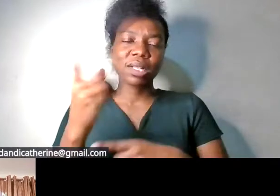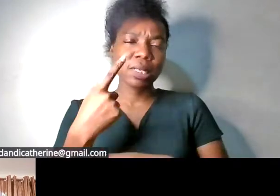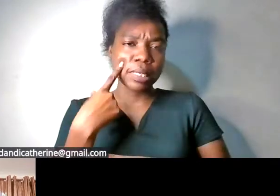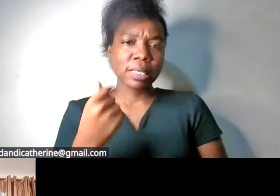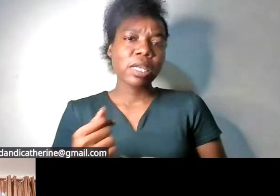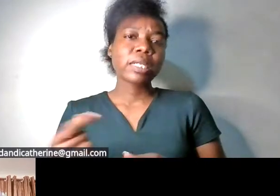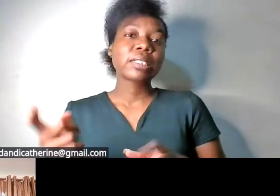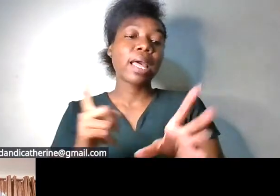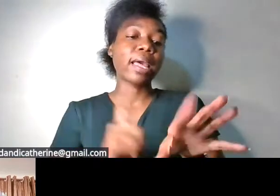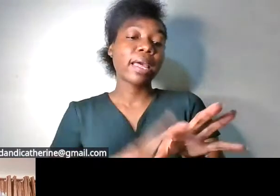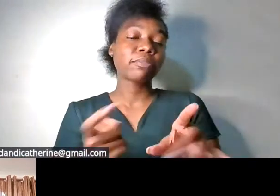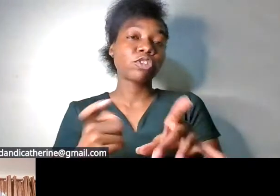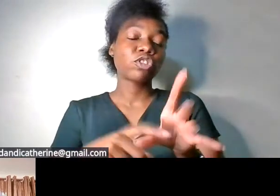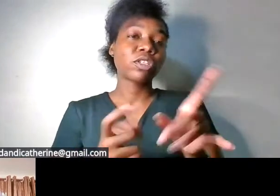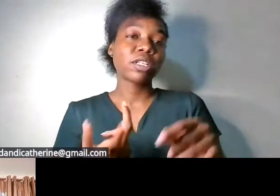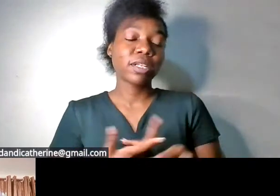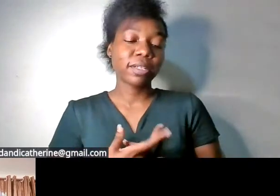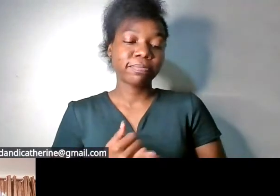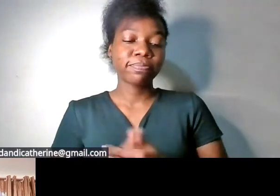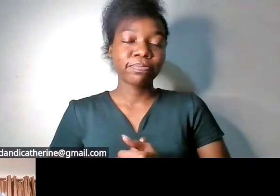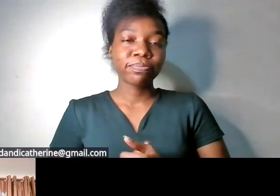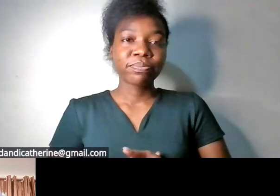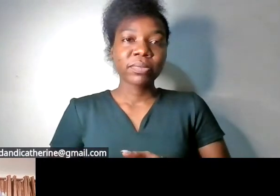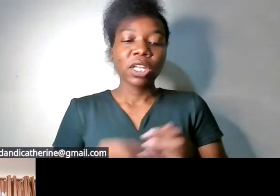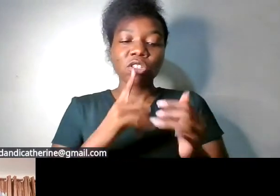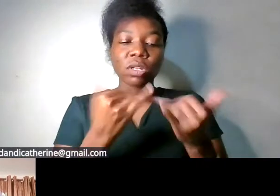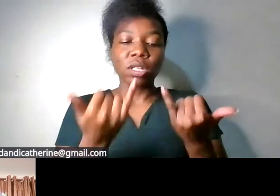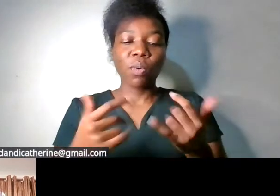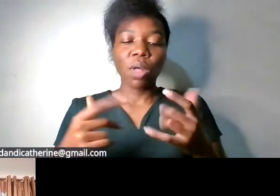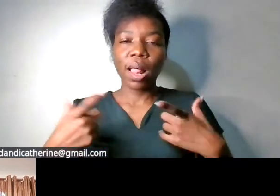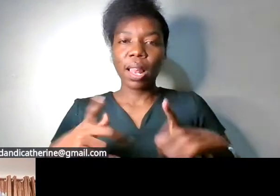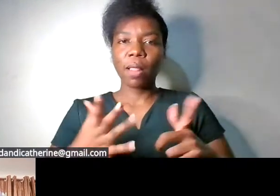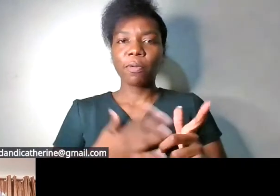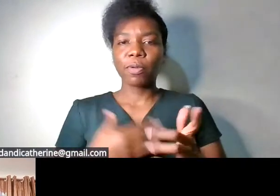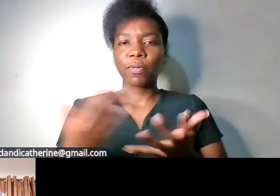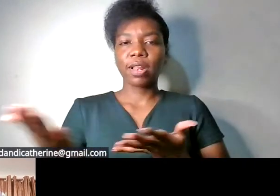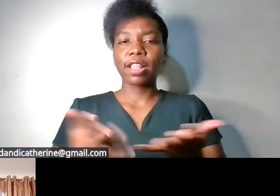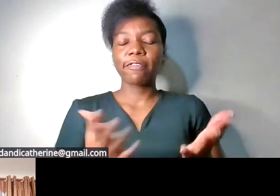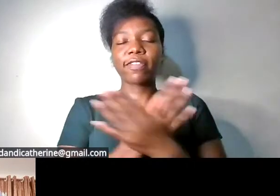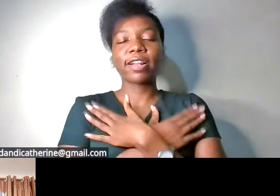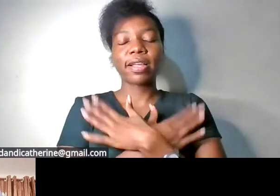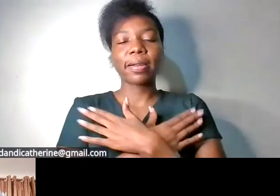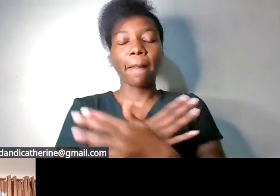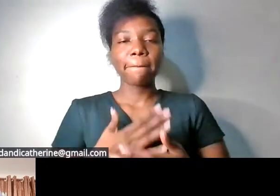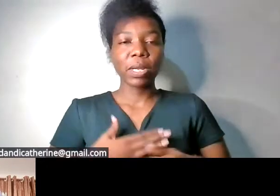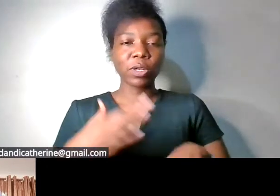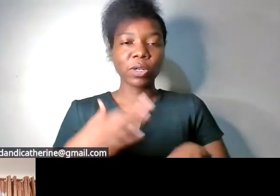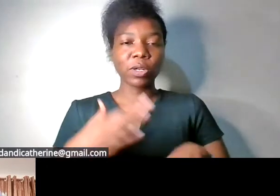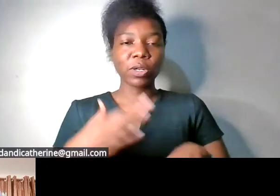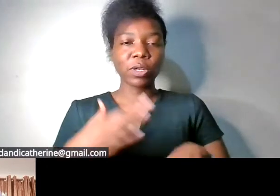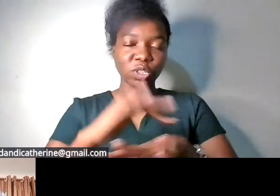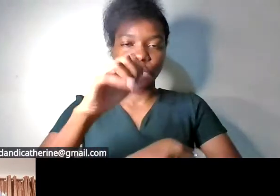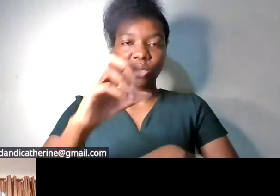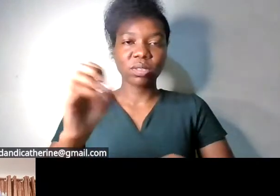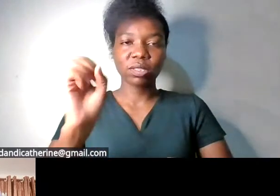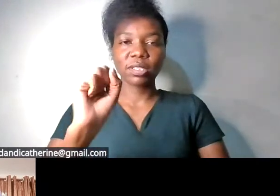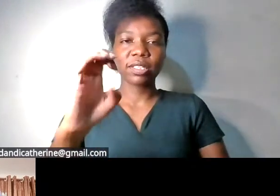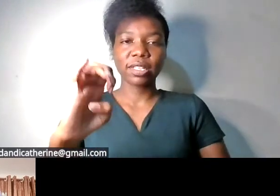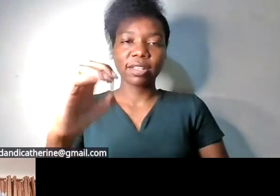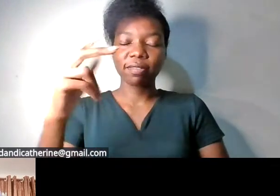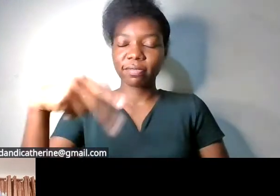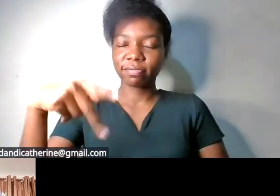So at this point in time, allow me to welcome my good friend, Joseph Ajal. He's not new to